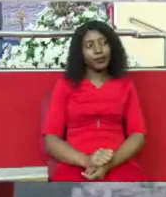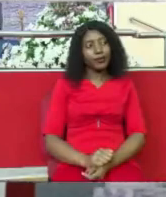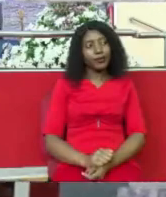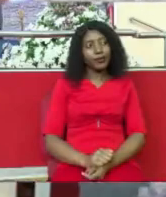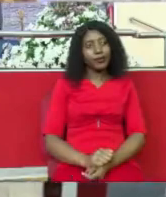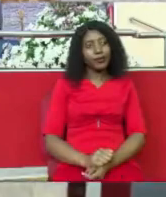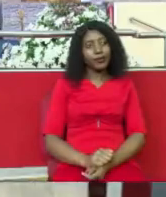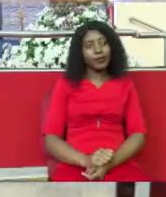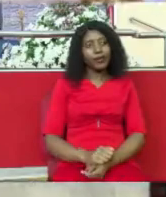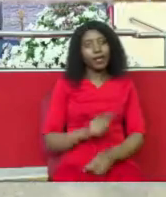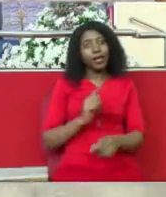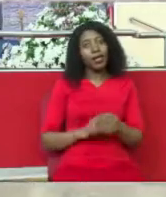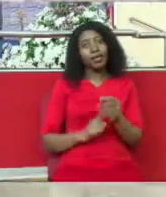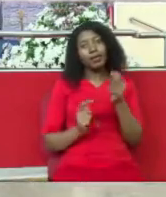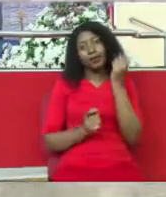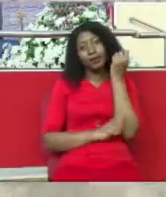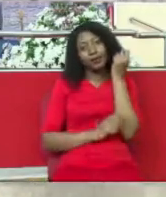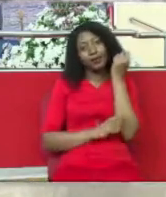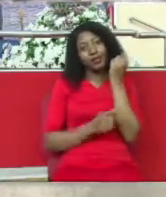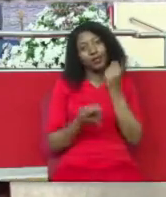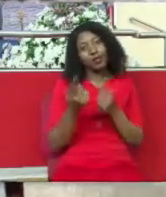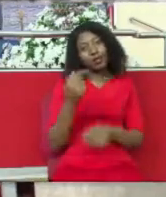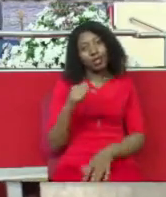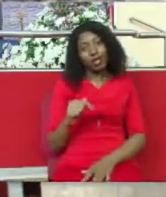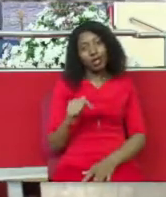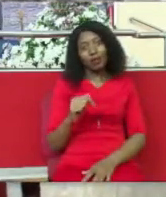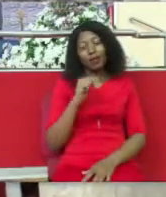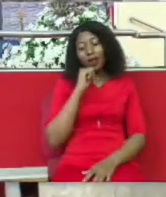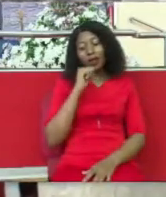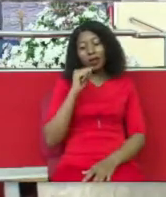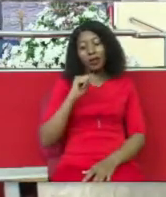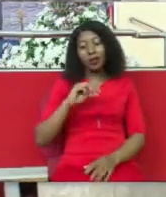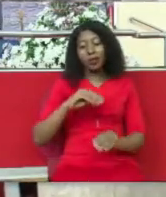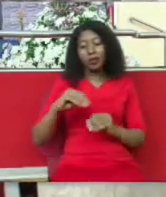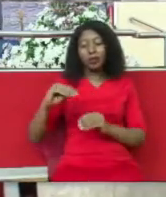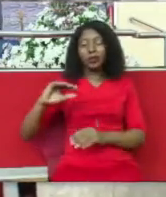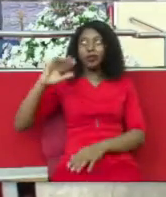When the roof comes, do not climb on top of it.